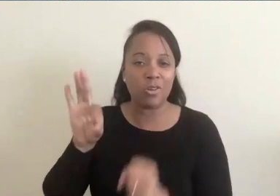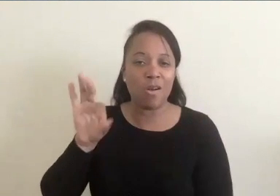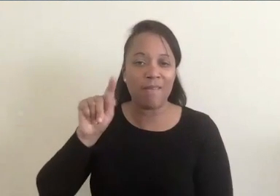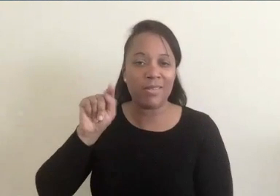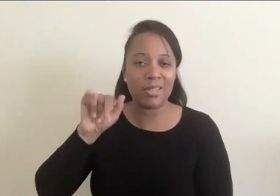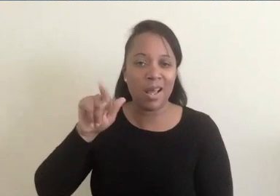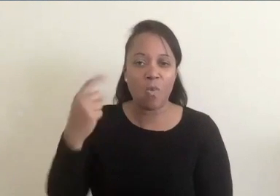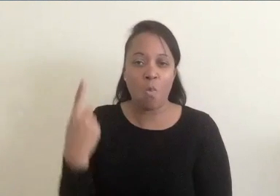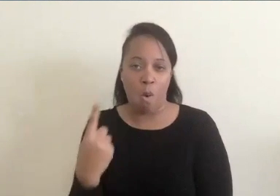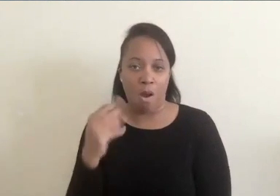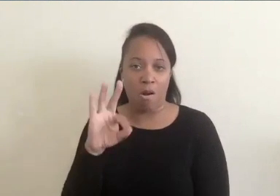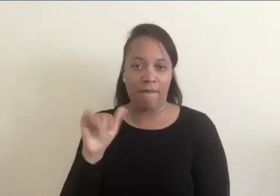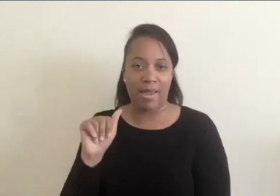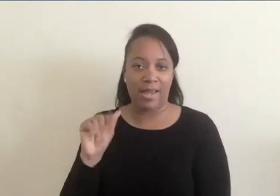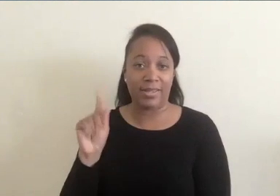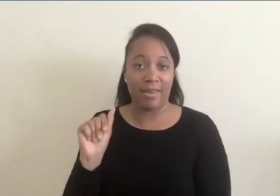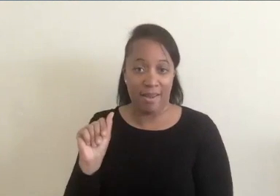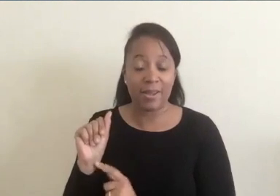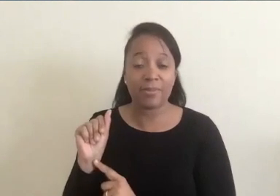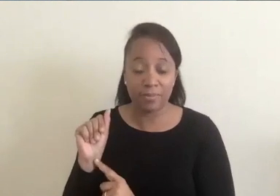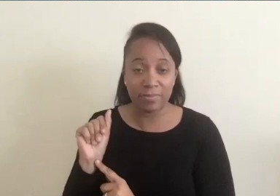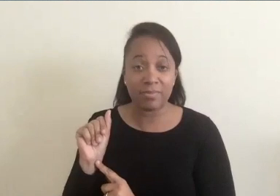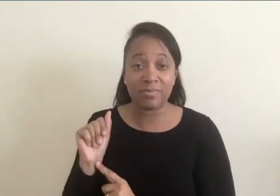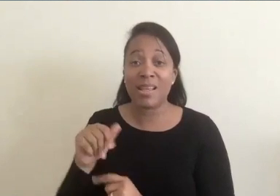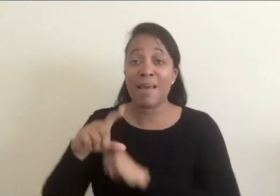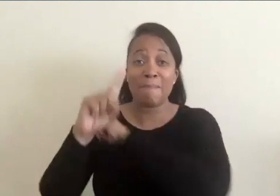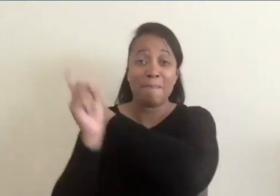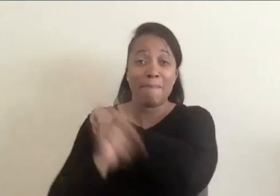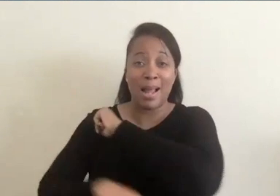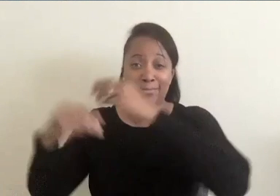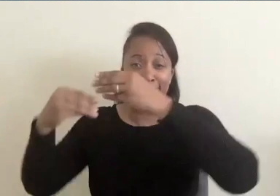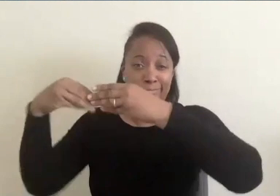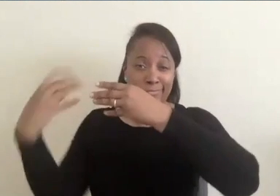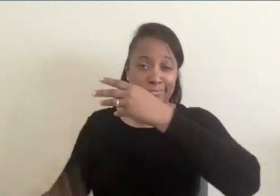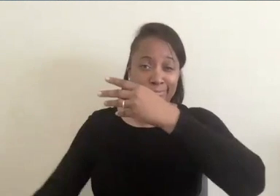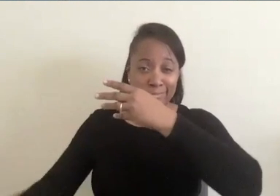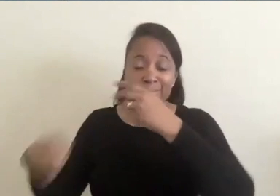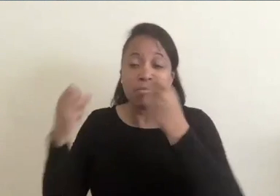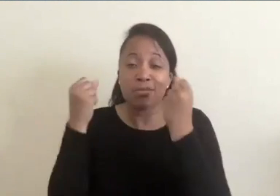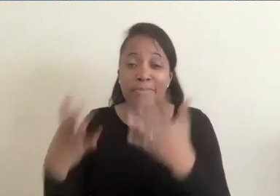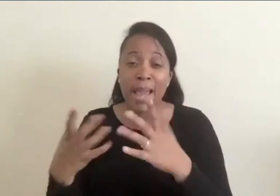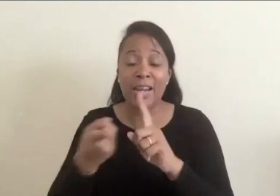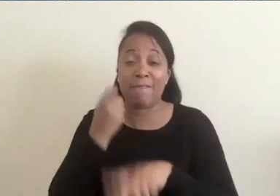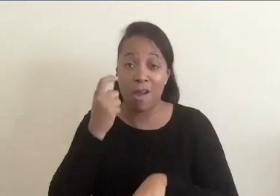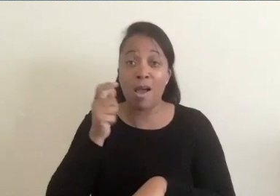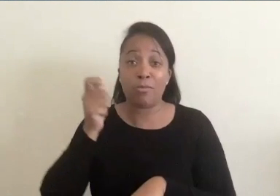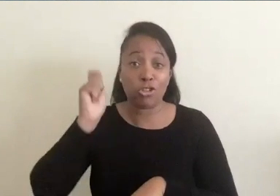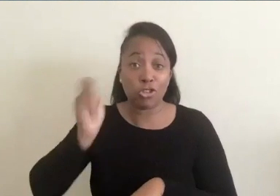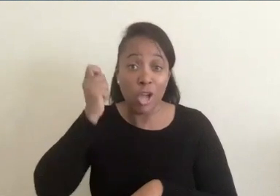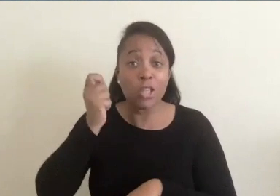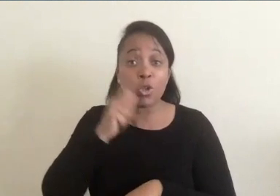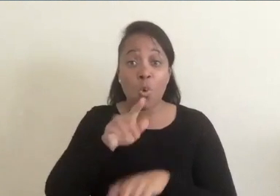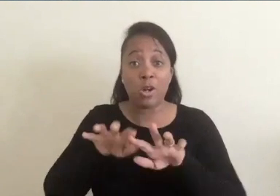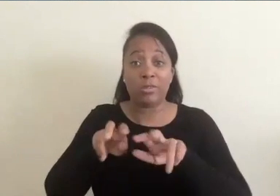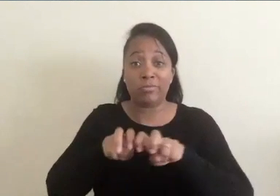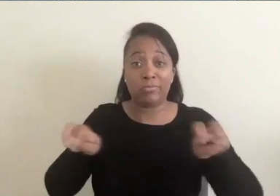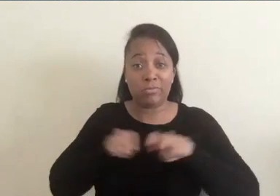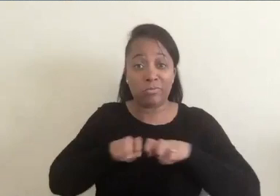I of the ADA, and there could be many penalties awarded by a jury or a